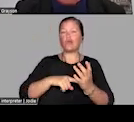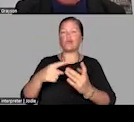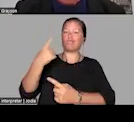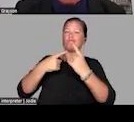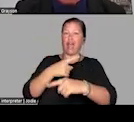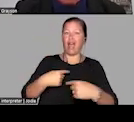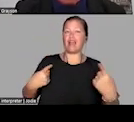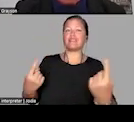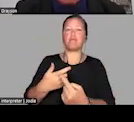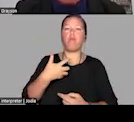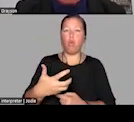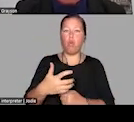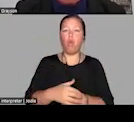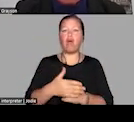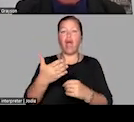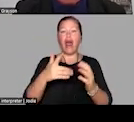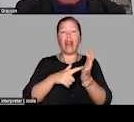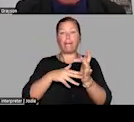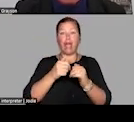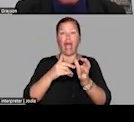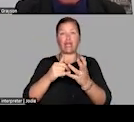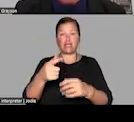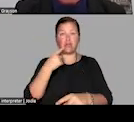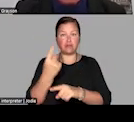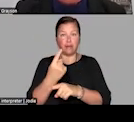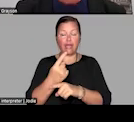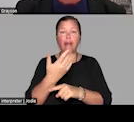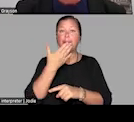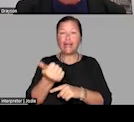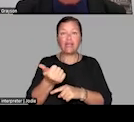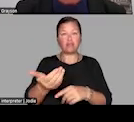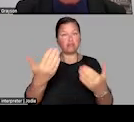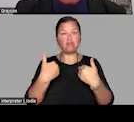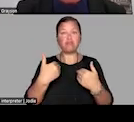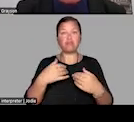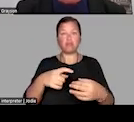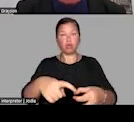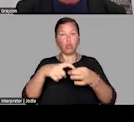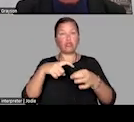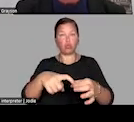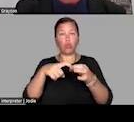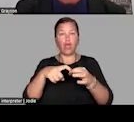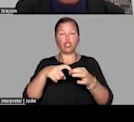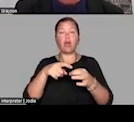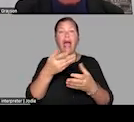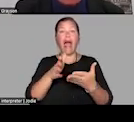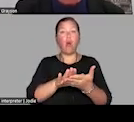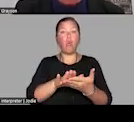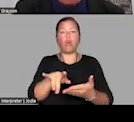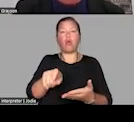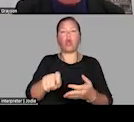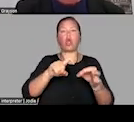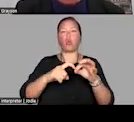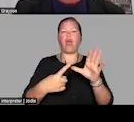us. As Li-Ming is speaking, please feel free to ask your questions as we go along by clicking on the Q&A button